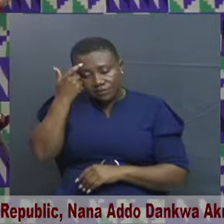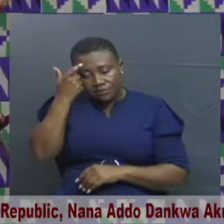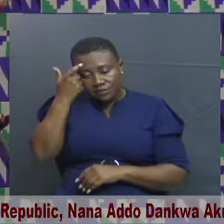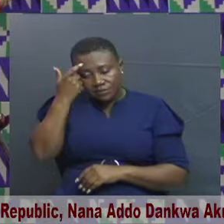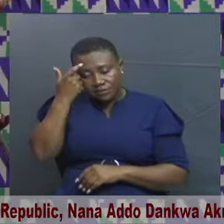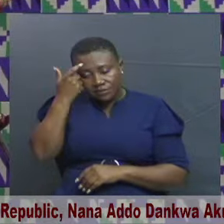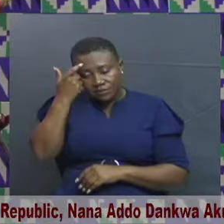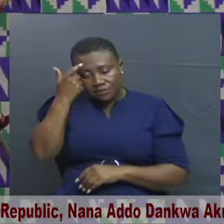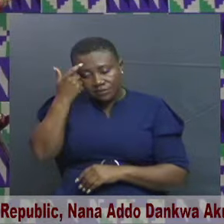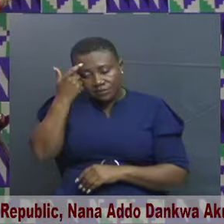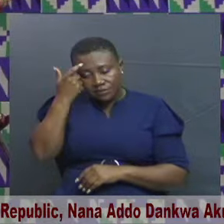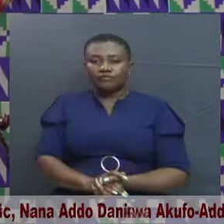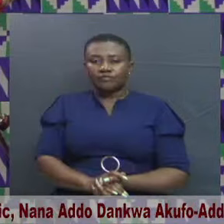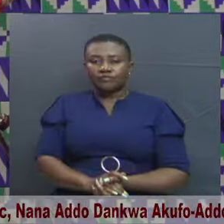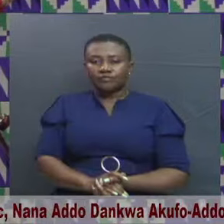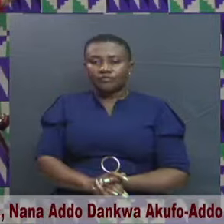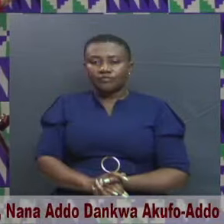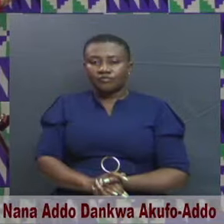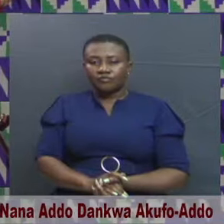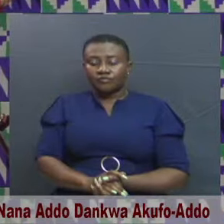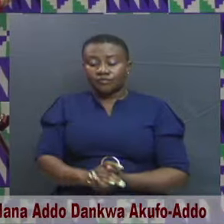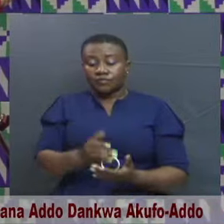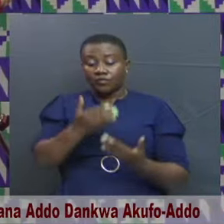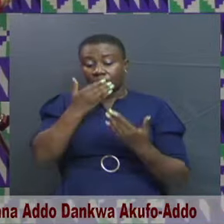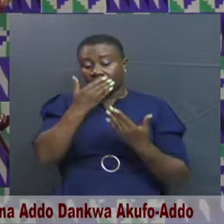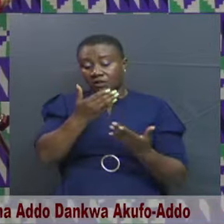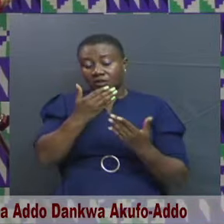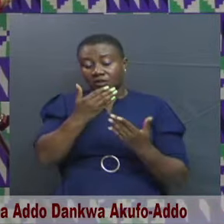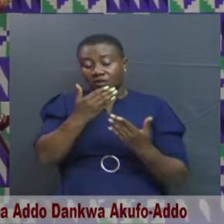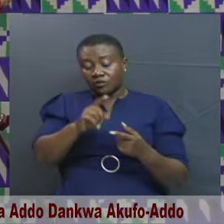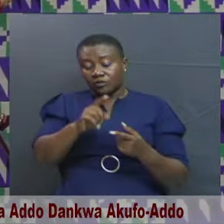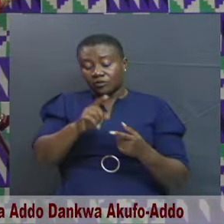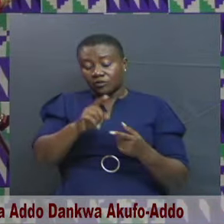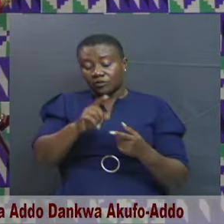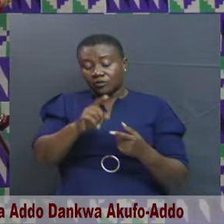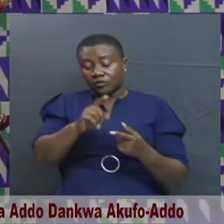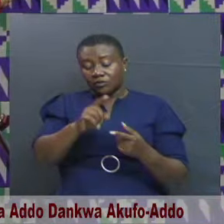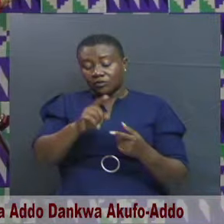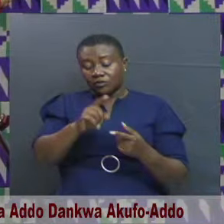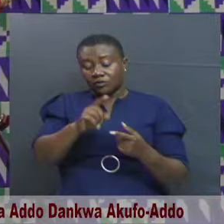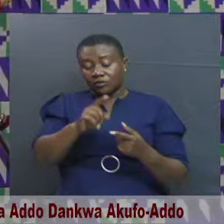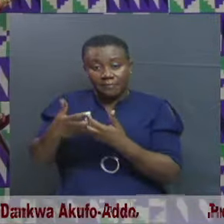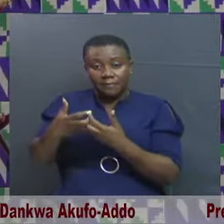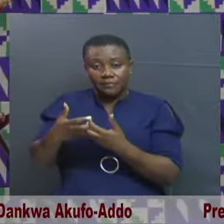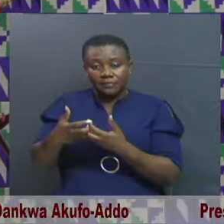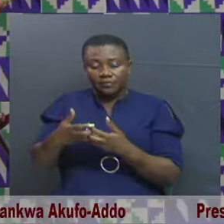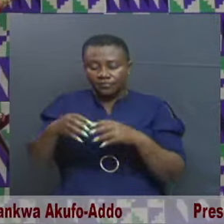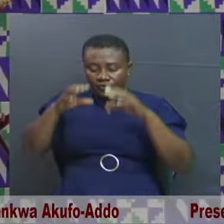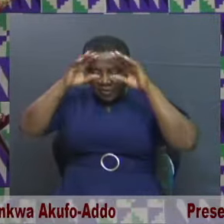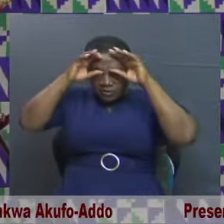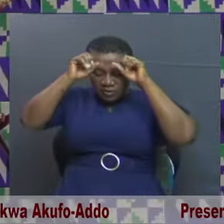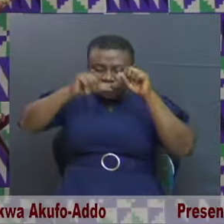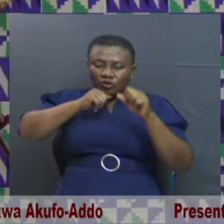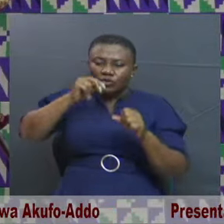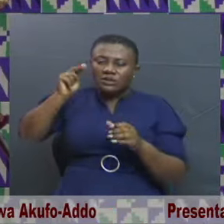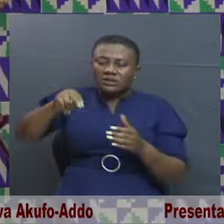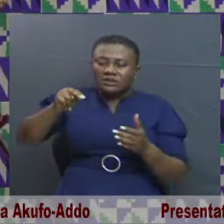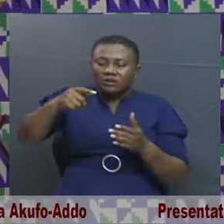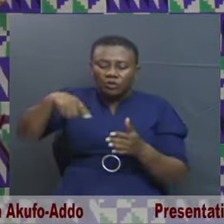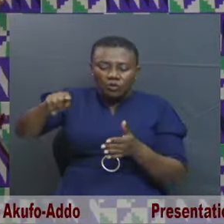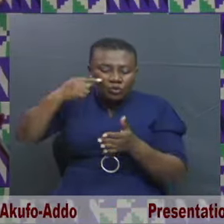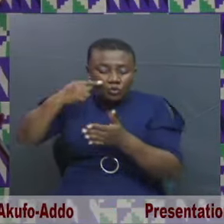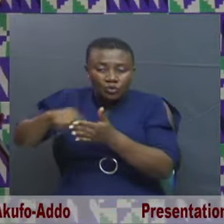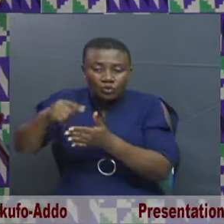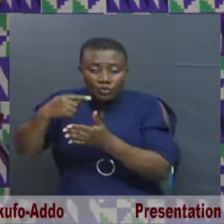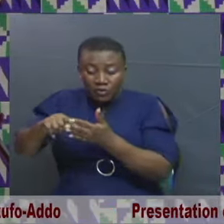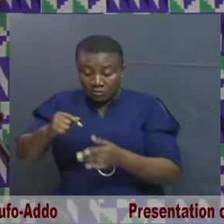government thanks to the per performance tracker the president no longer has to go through lists and